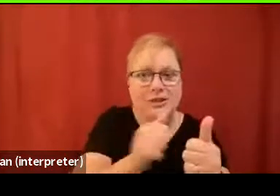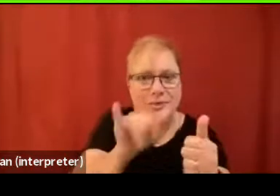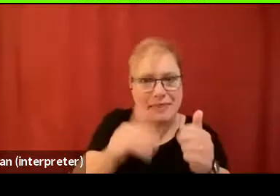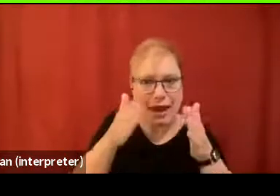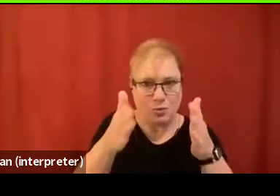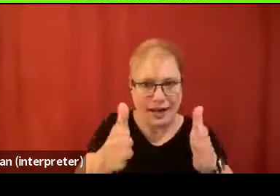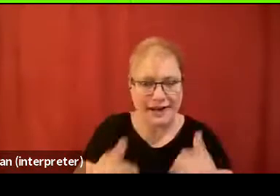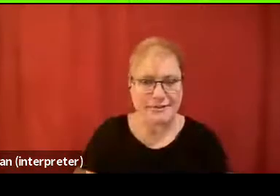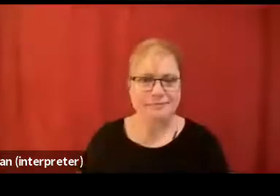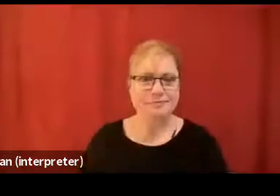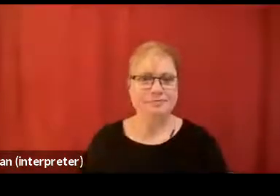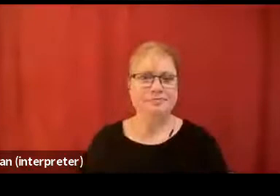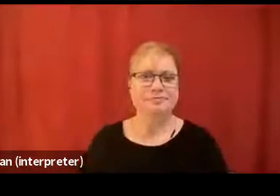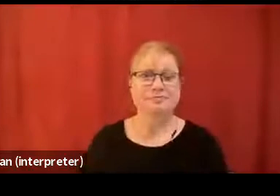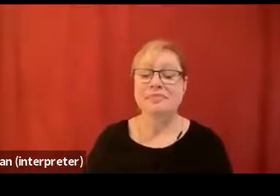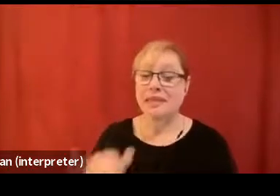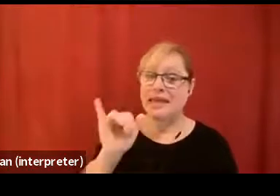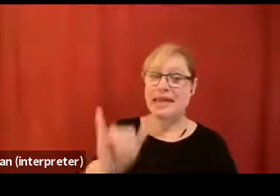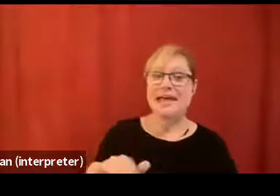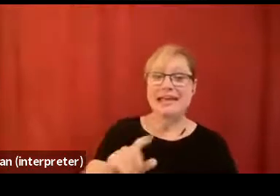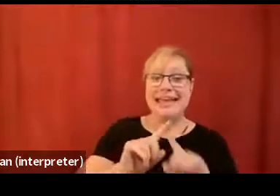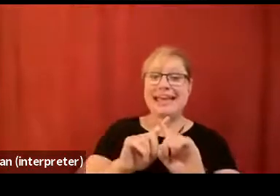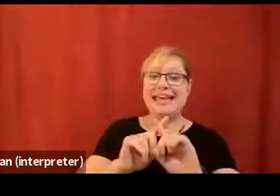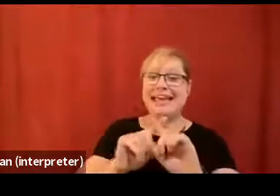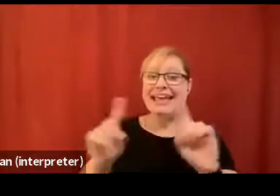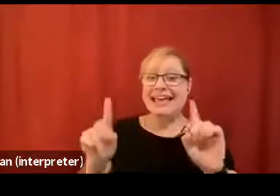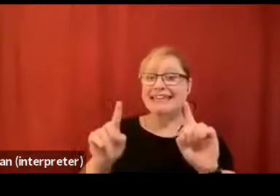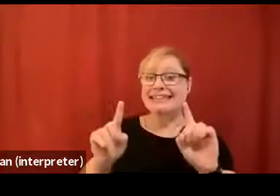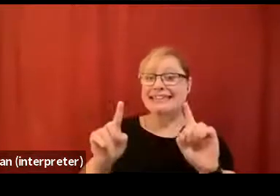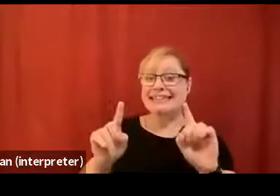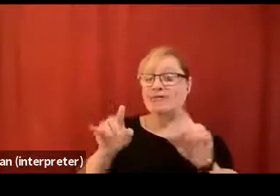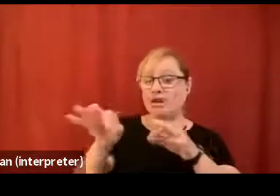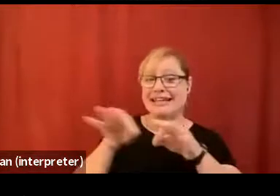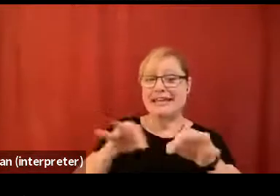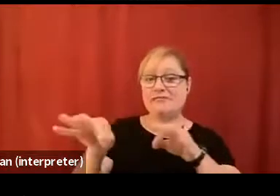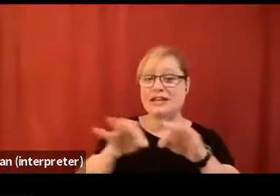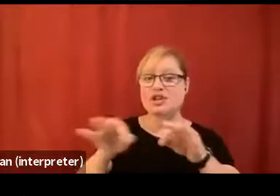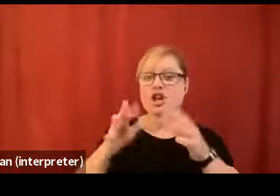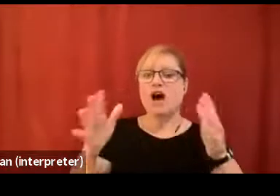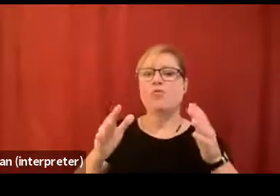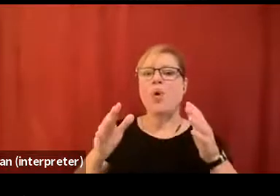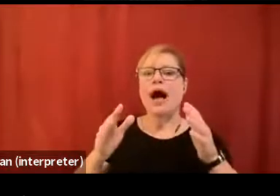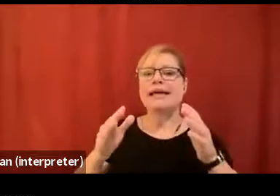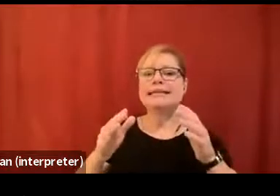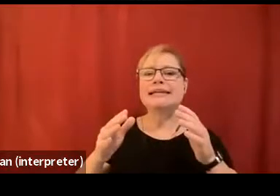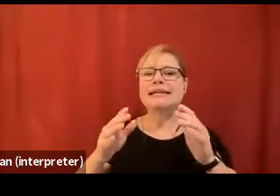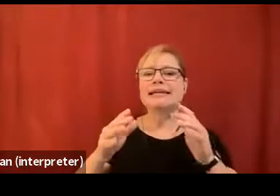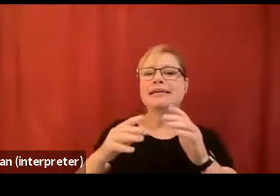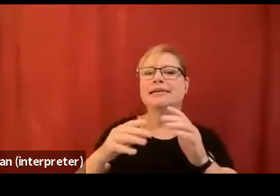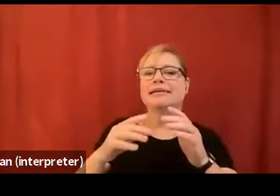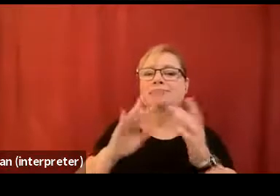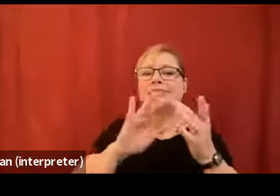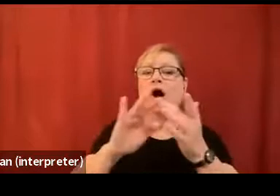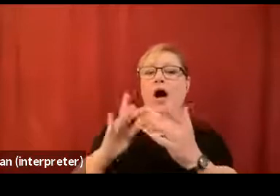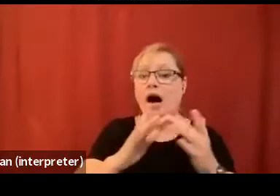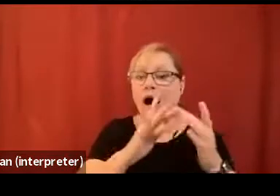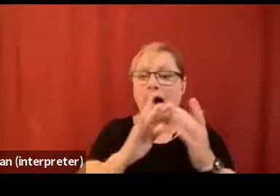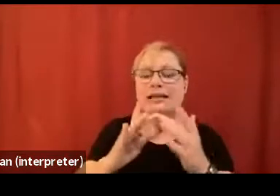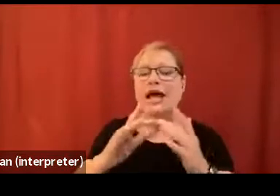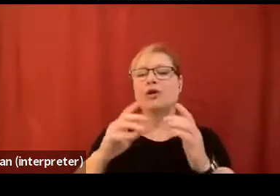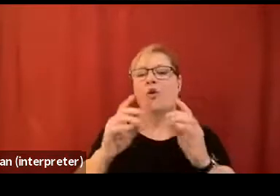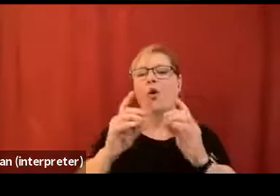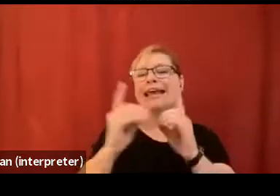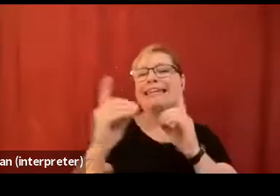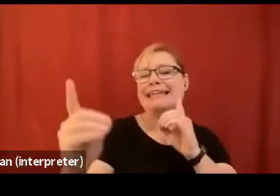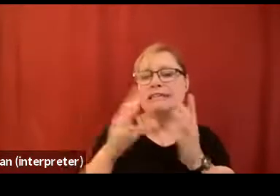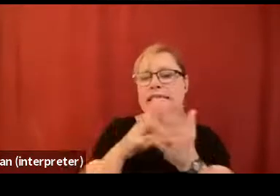Right. Lots of different definitions of what distance learning can mean, and that kind of creativity might be something that's sparked by this